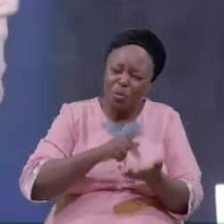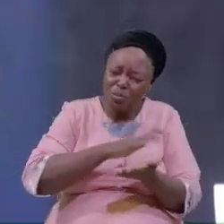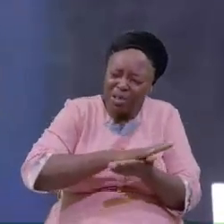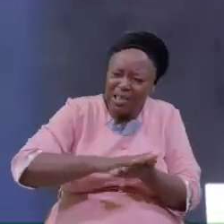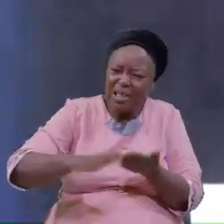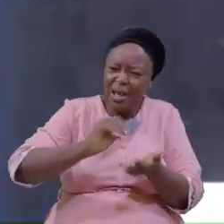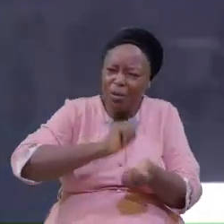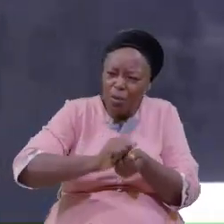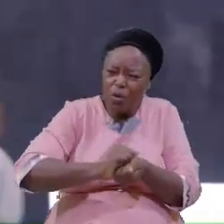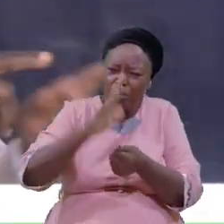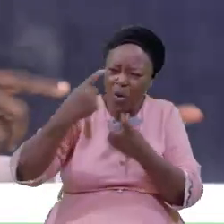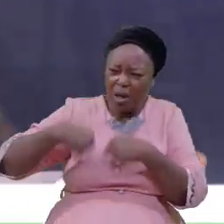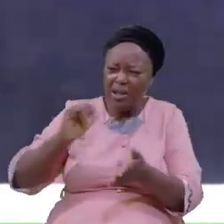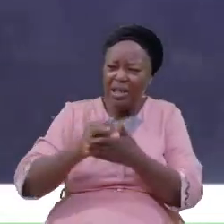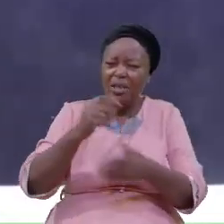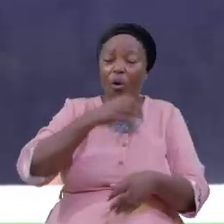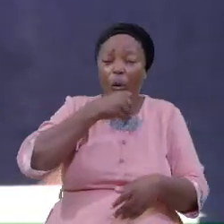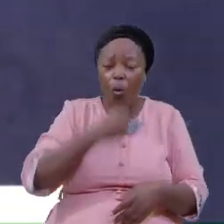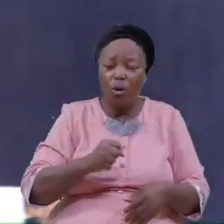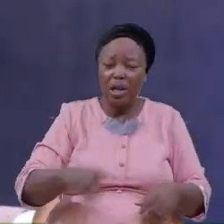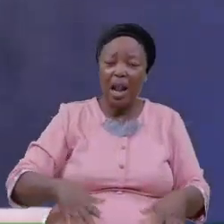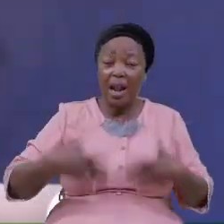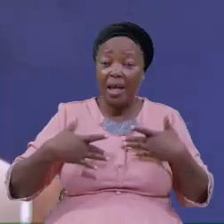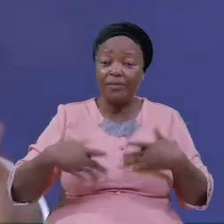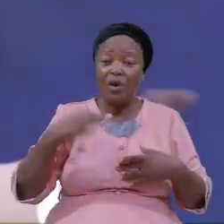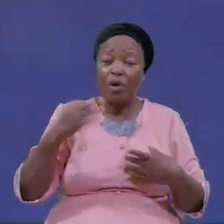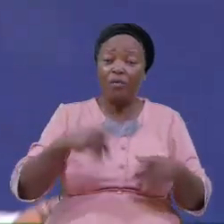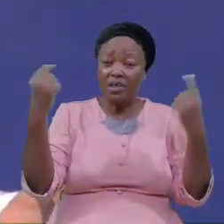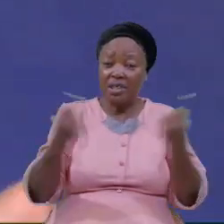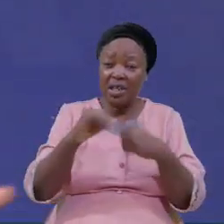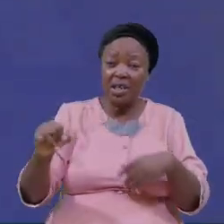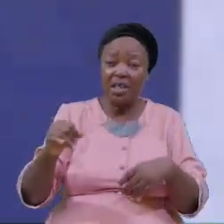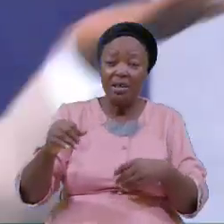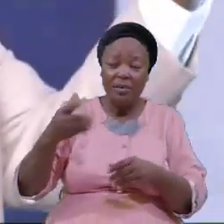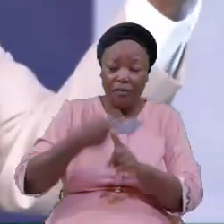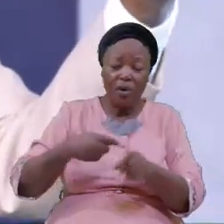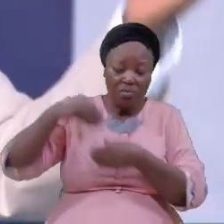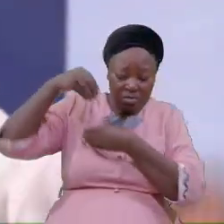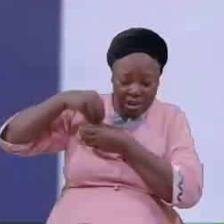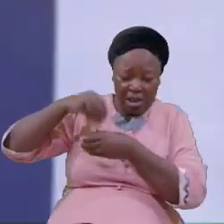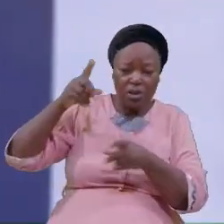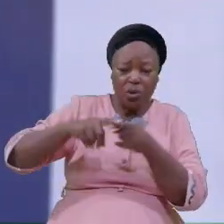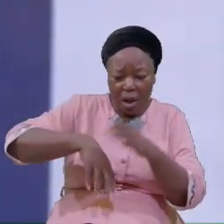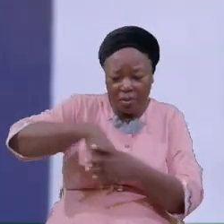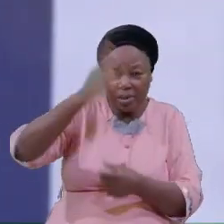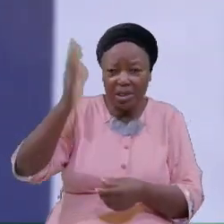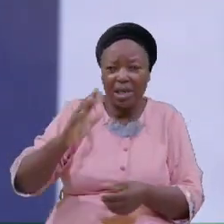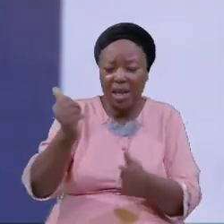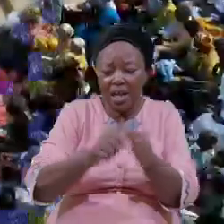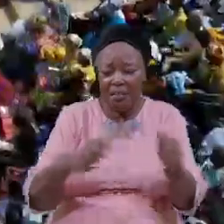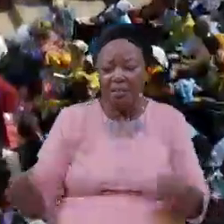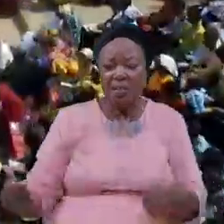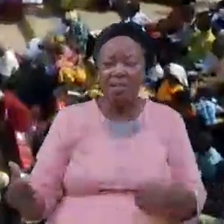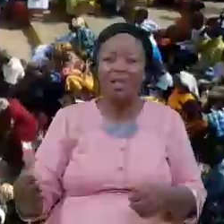old lifestyle of sinning from within to the external, everything, the Lord